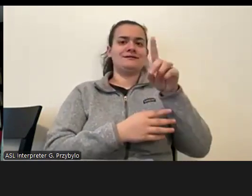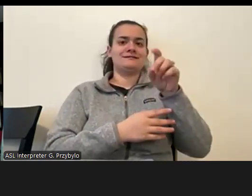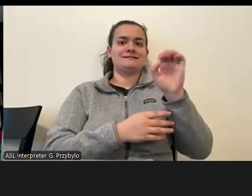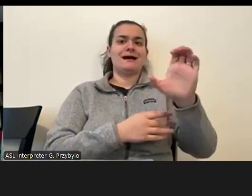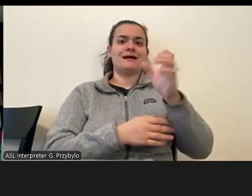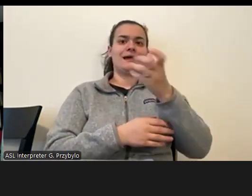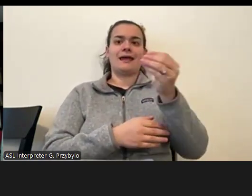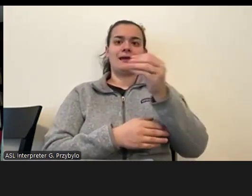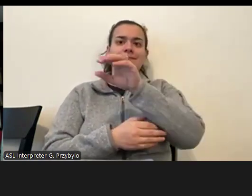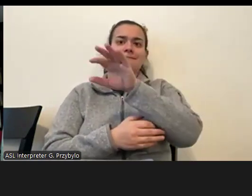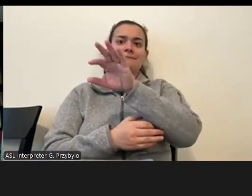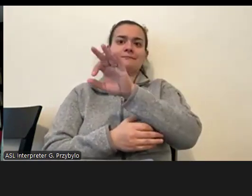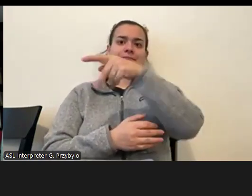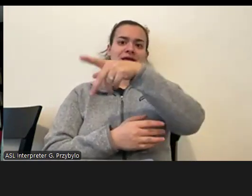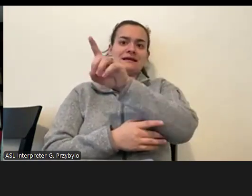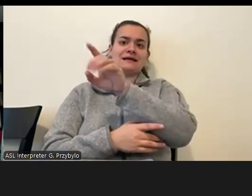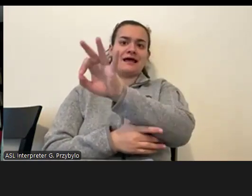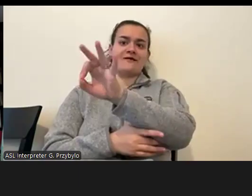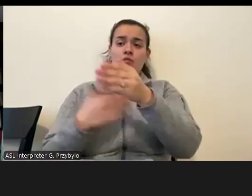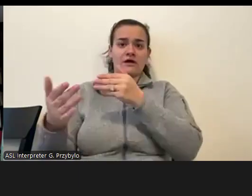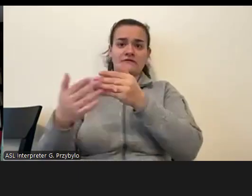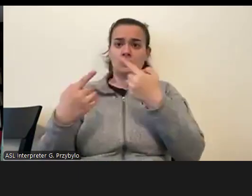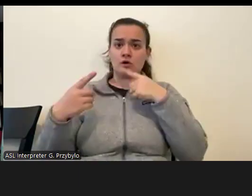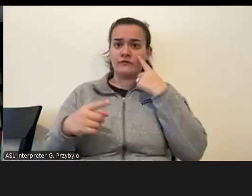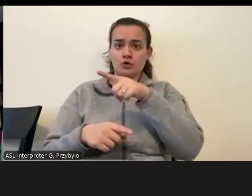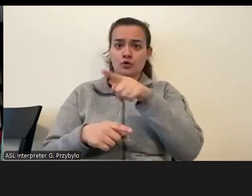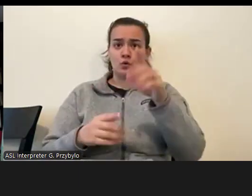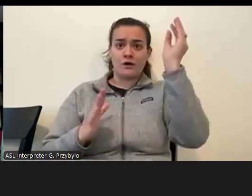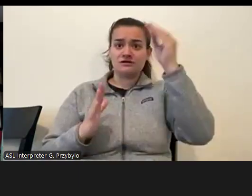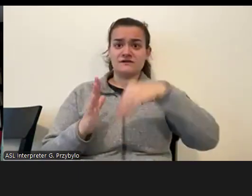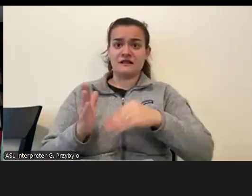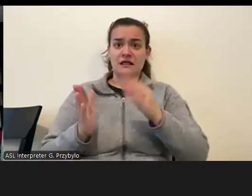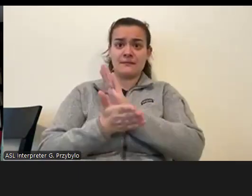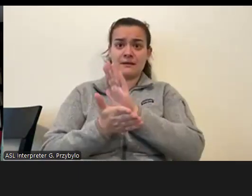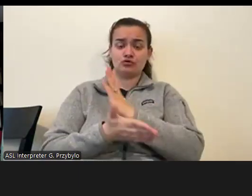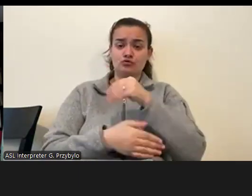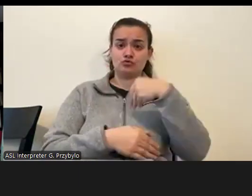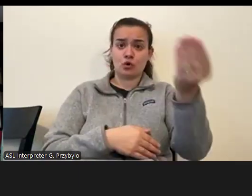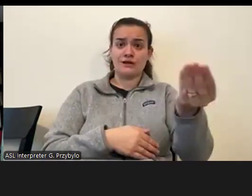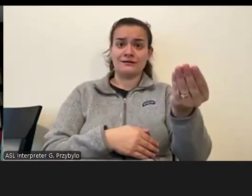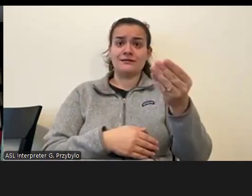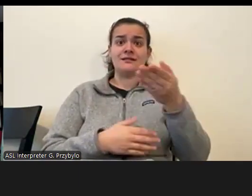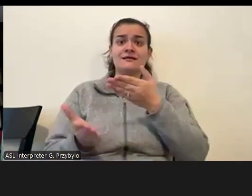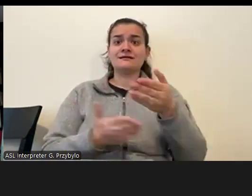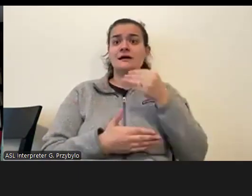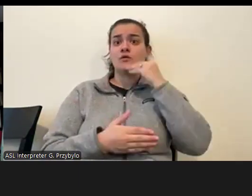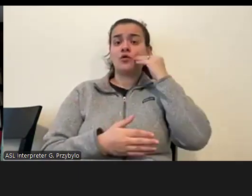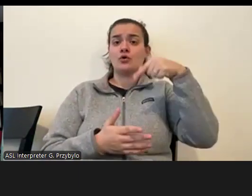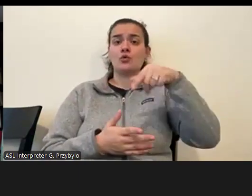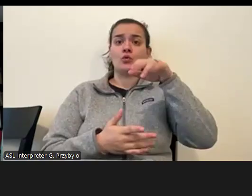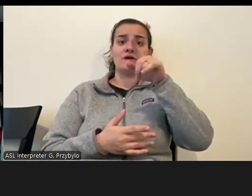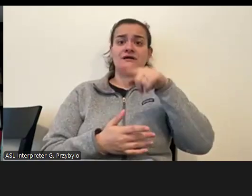and print, or just, fill out the sheet to turn in. That take-home quiz will be due at the